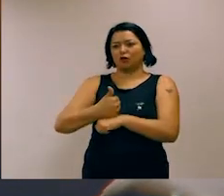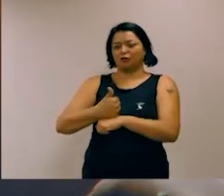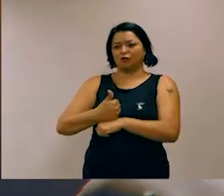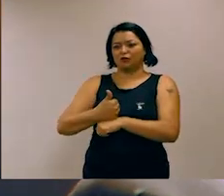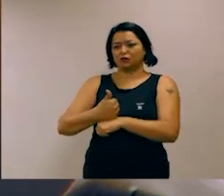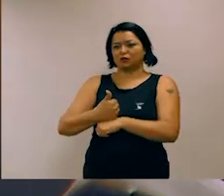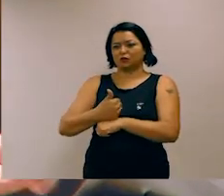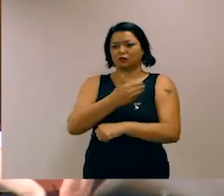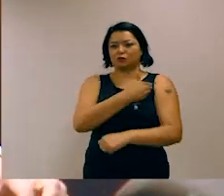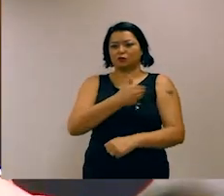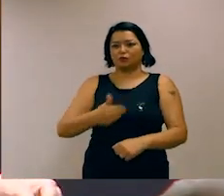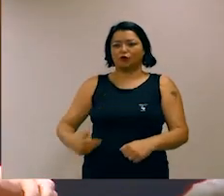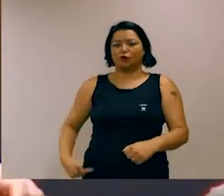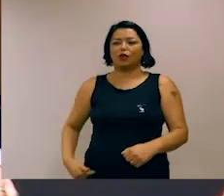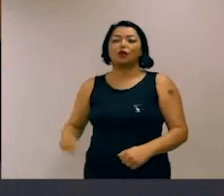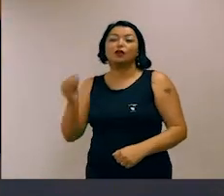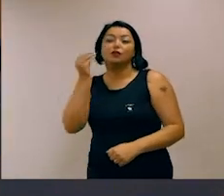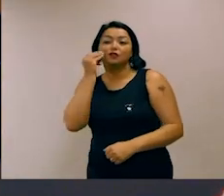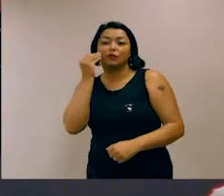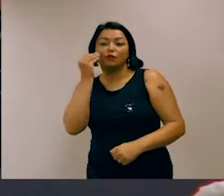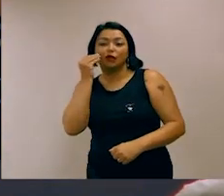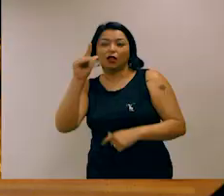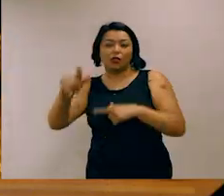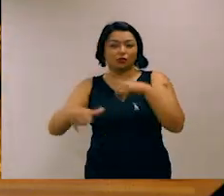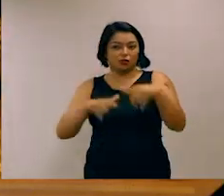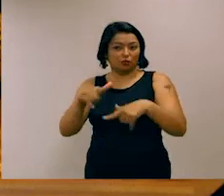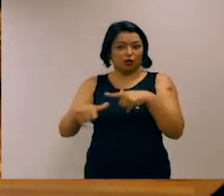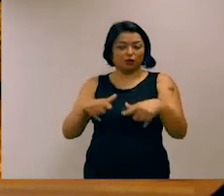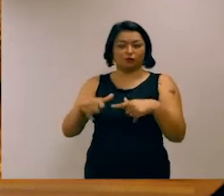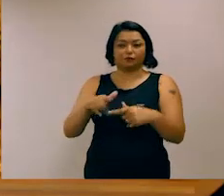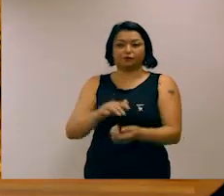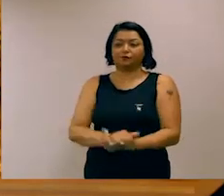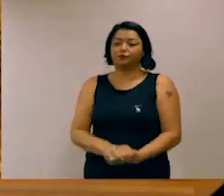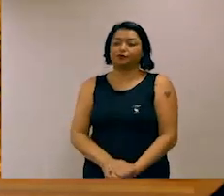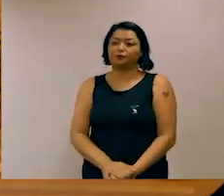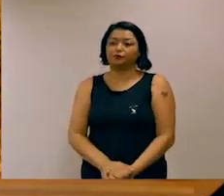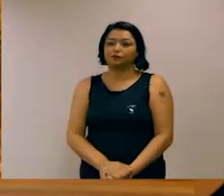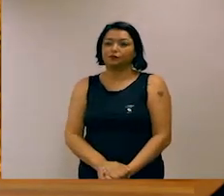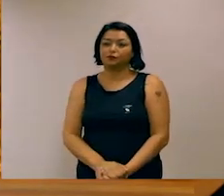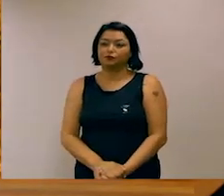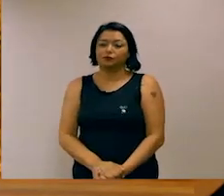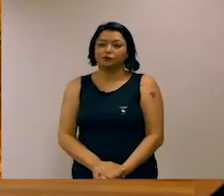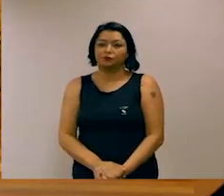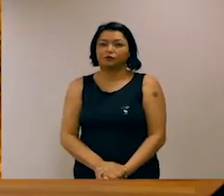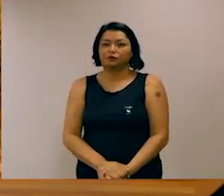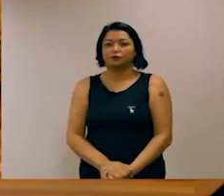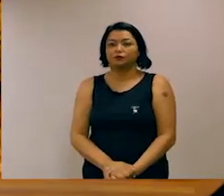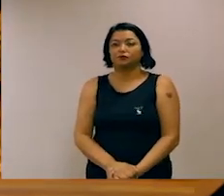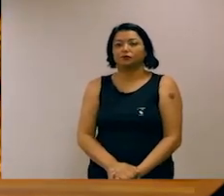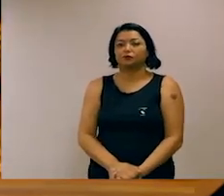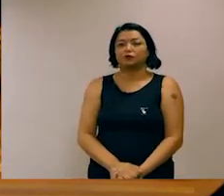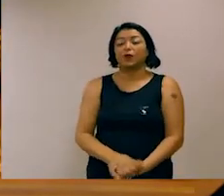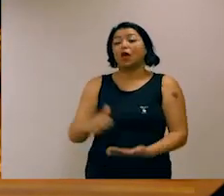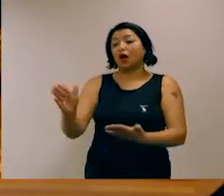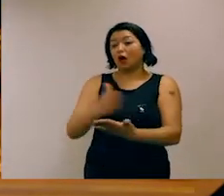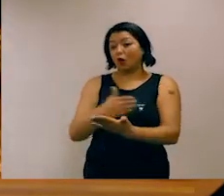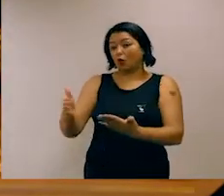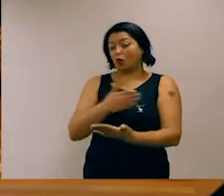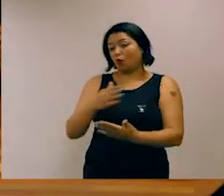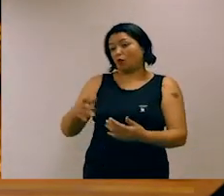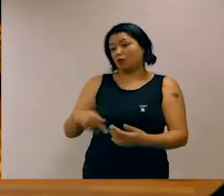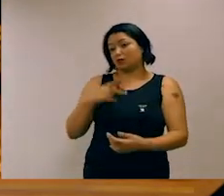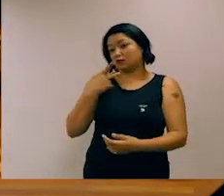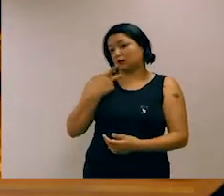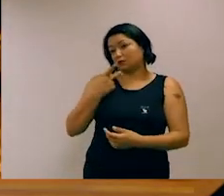technique? So maybe a few words about it. When we're working with the government, we see that in